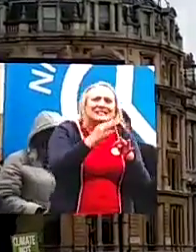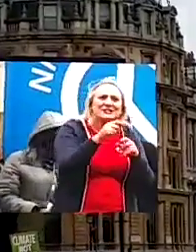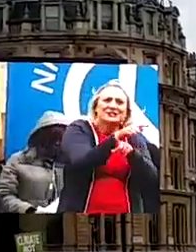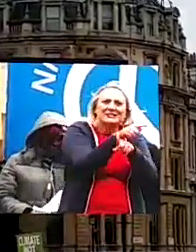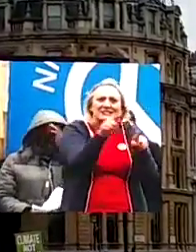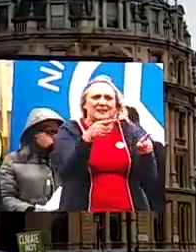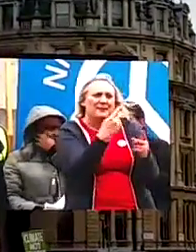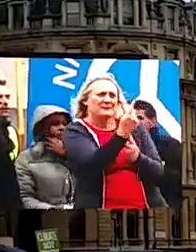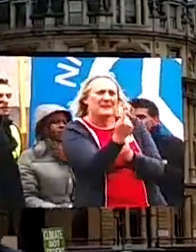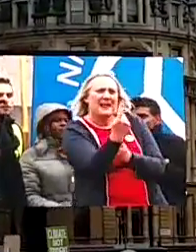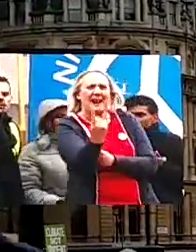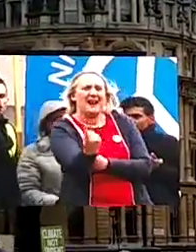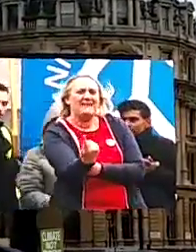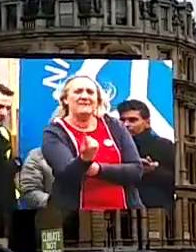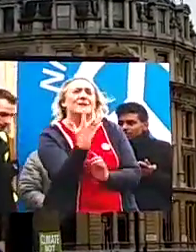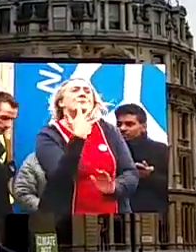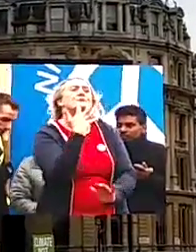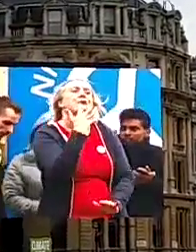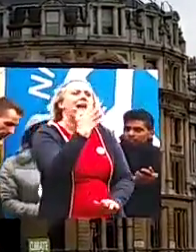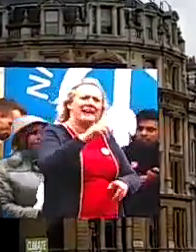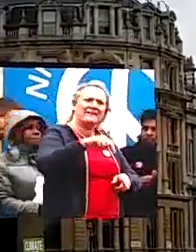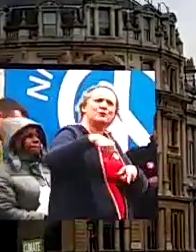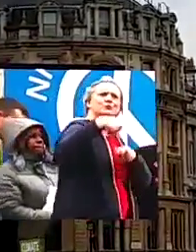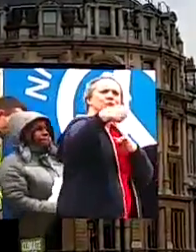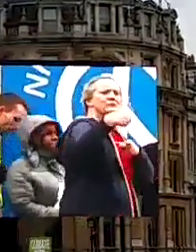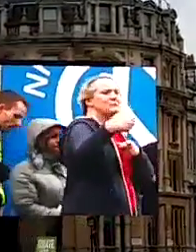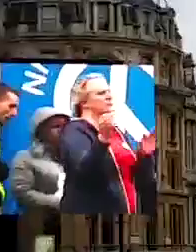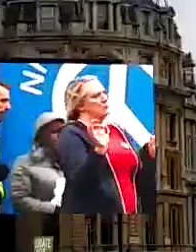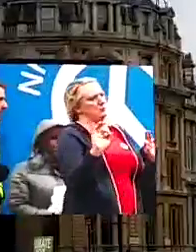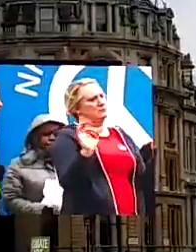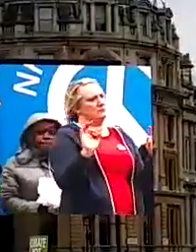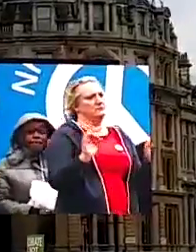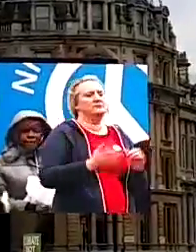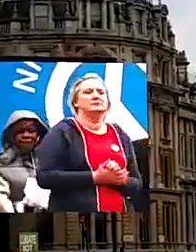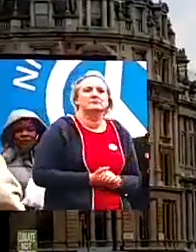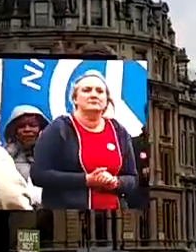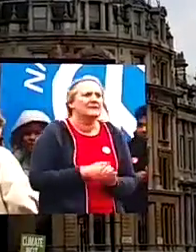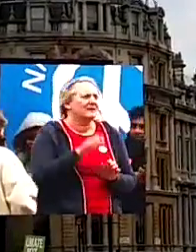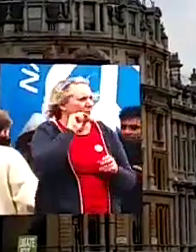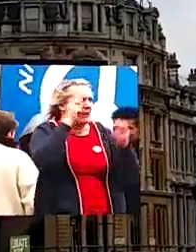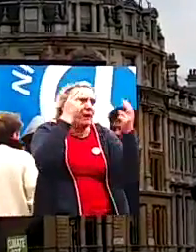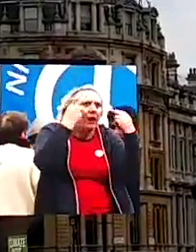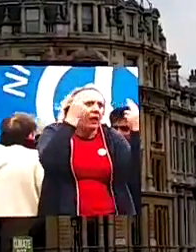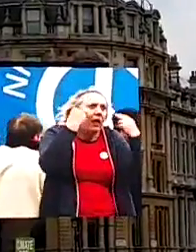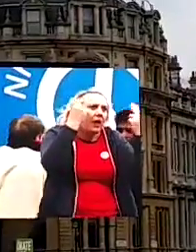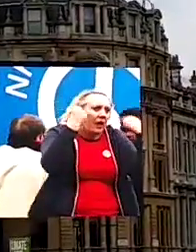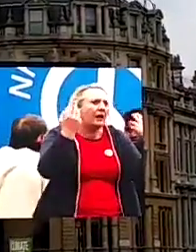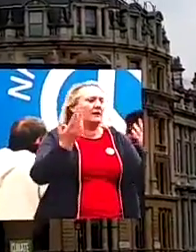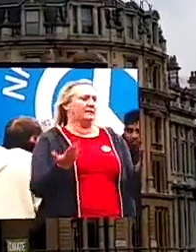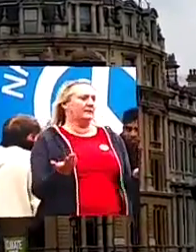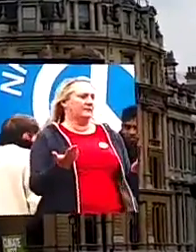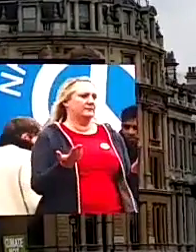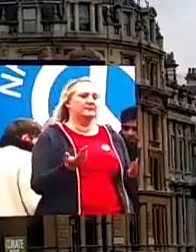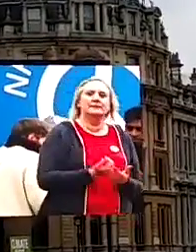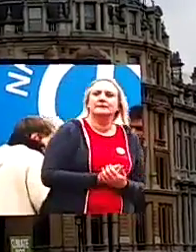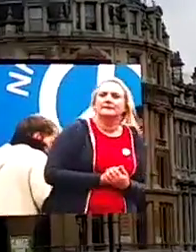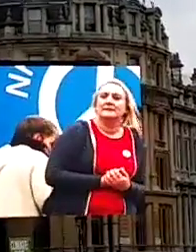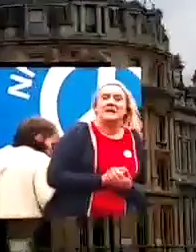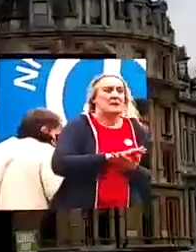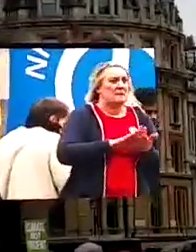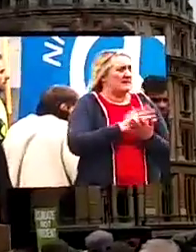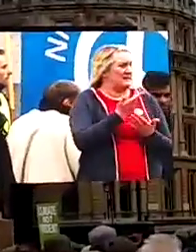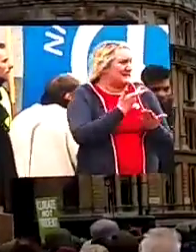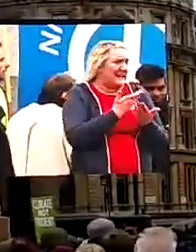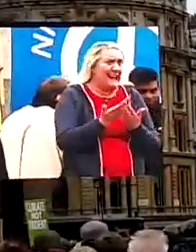any courage to make a difference. And it was always obvious to me that it's up to